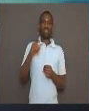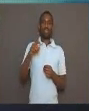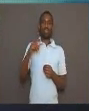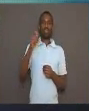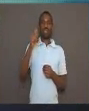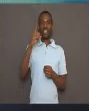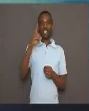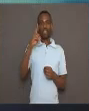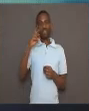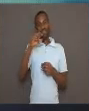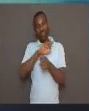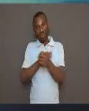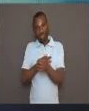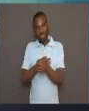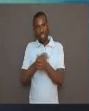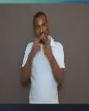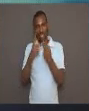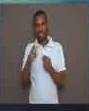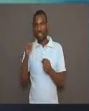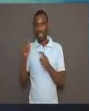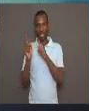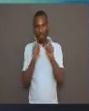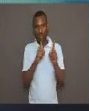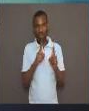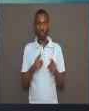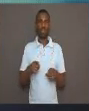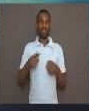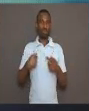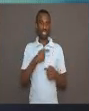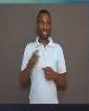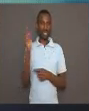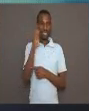the molecular level and in real life.